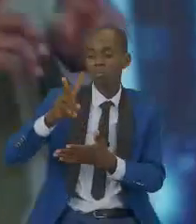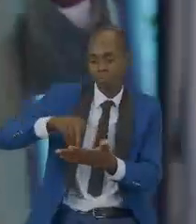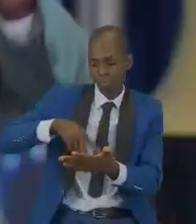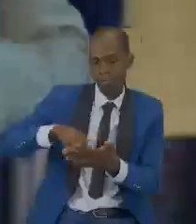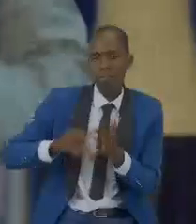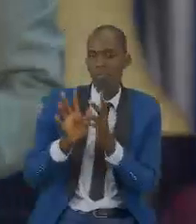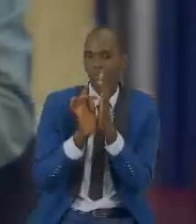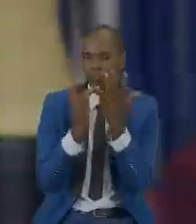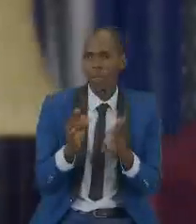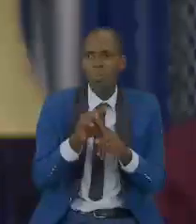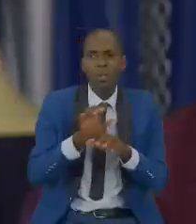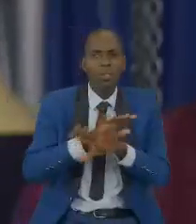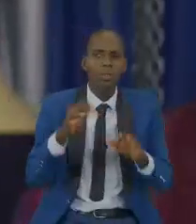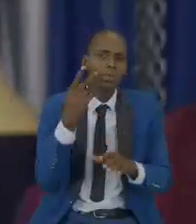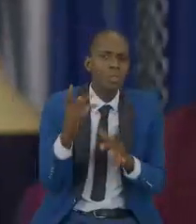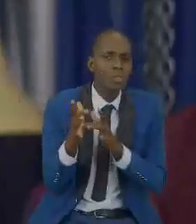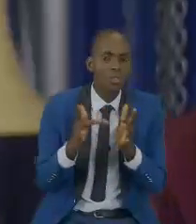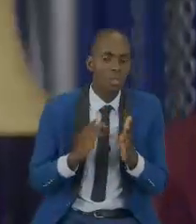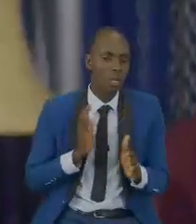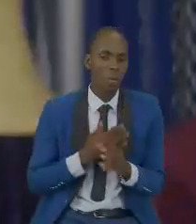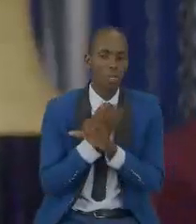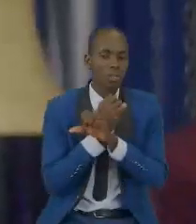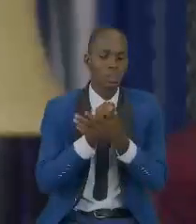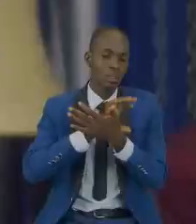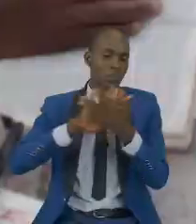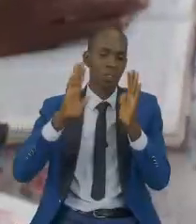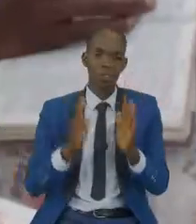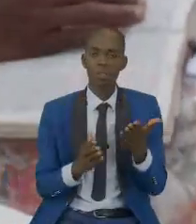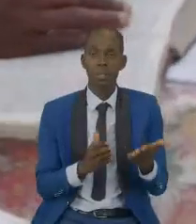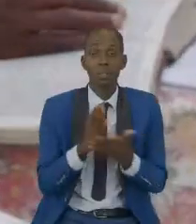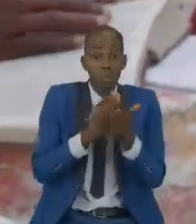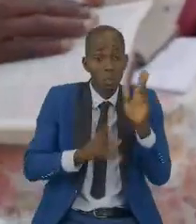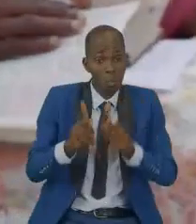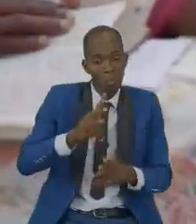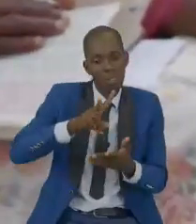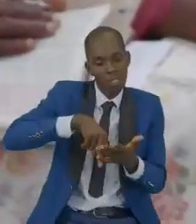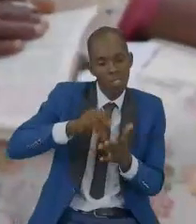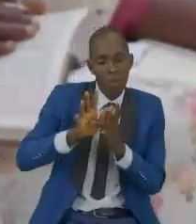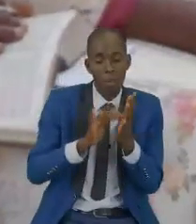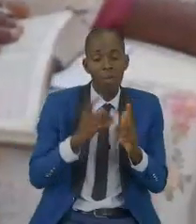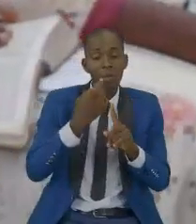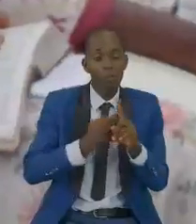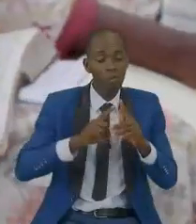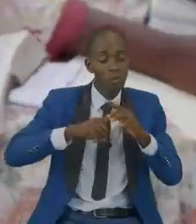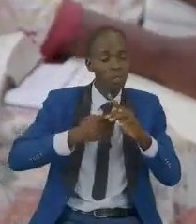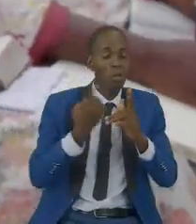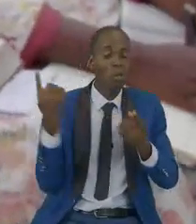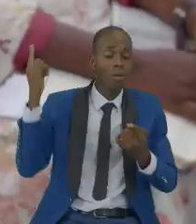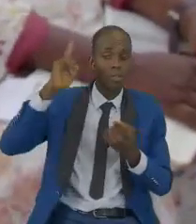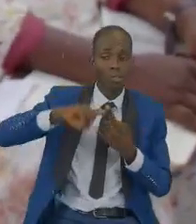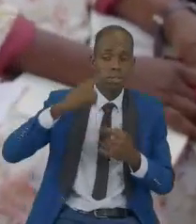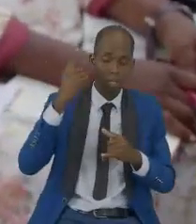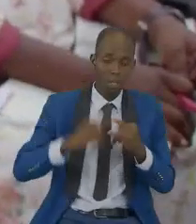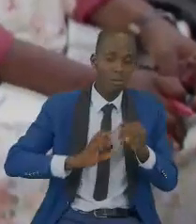see Jesus, our sanctifier. There are people that read the Bible from cover to cover, they didn't see